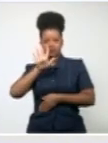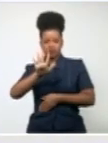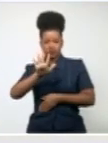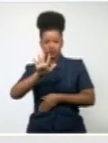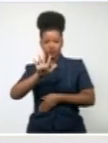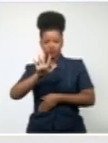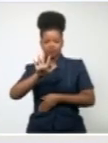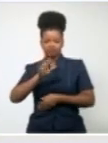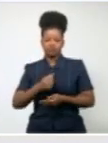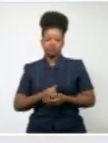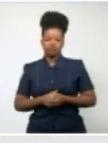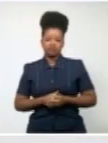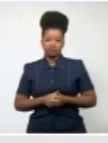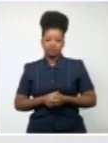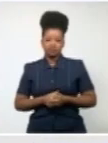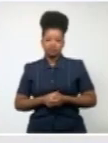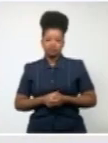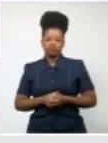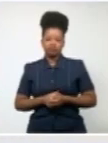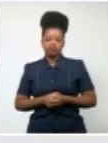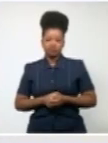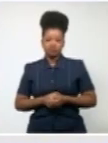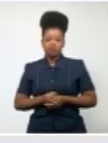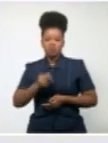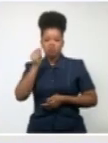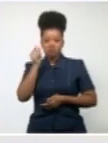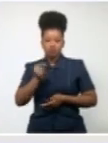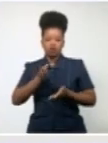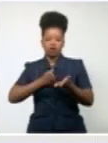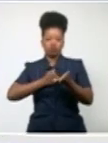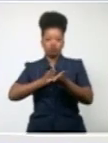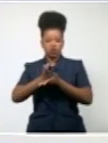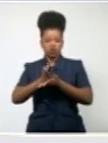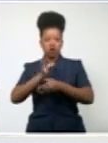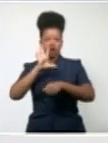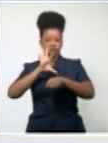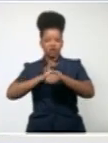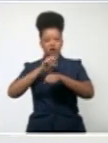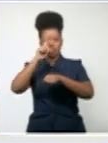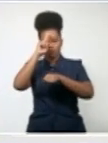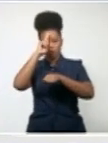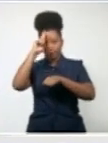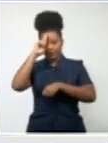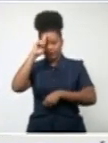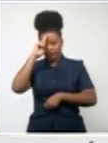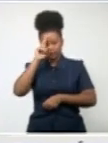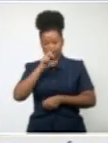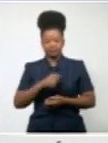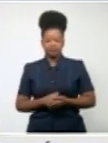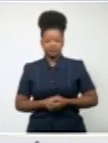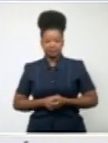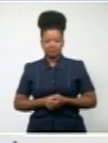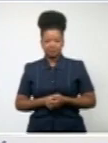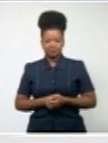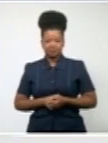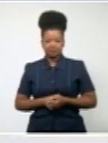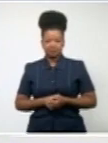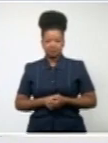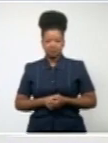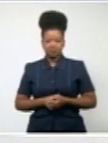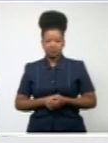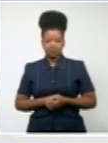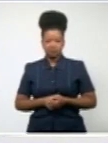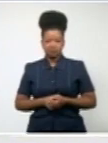165 have remained in hospital. These are what we call